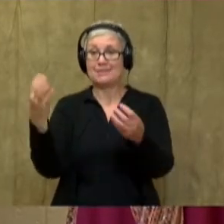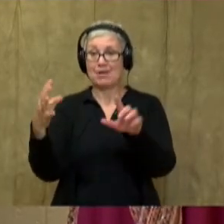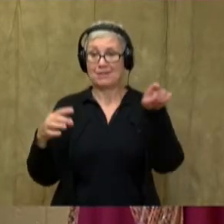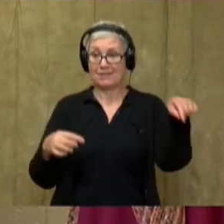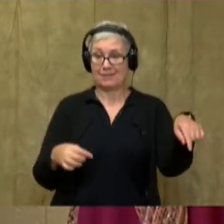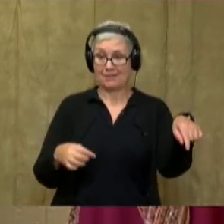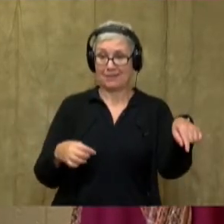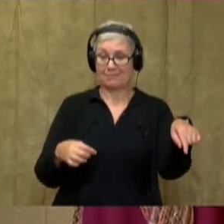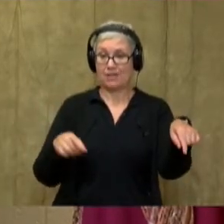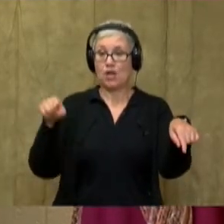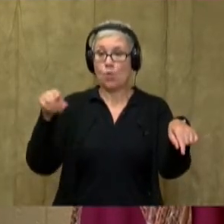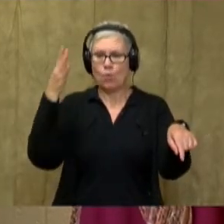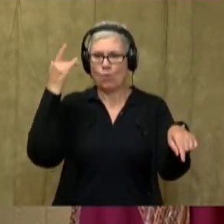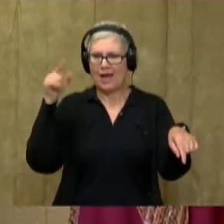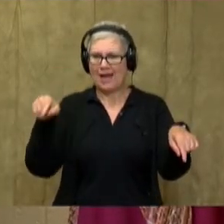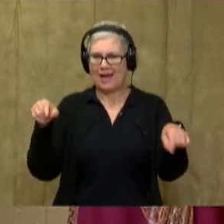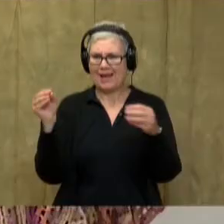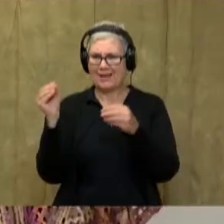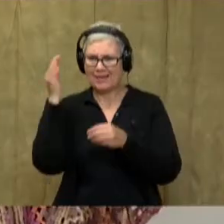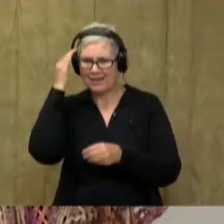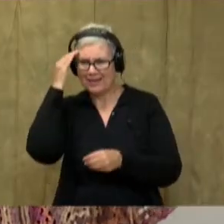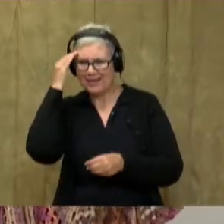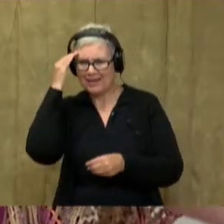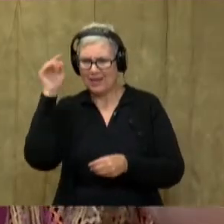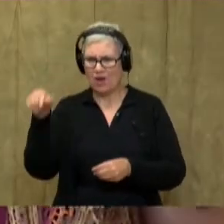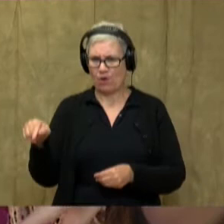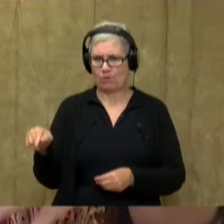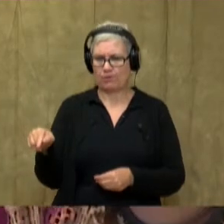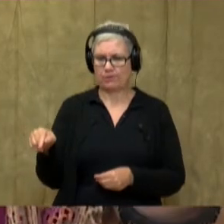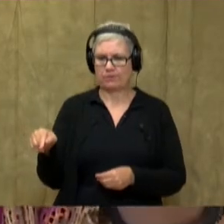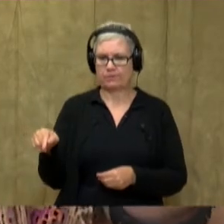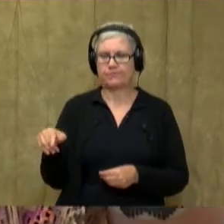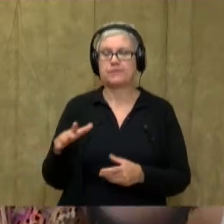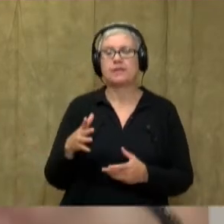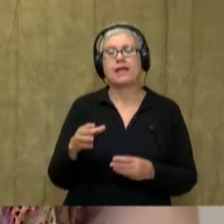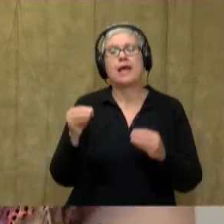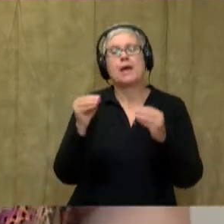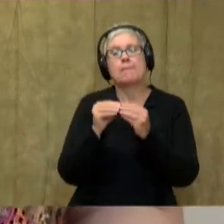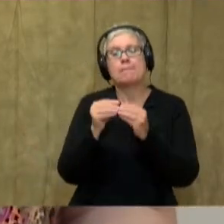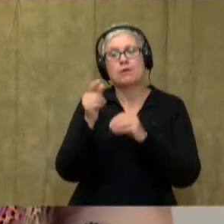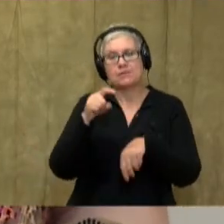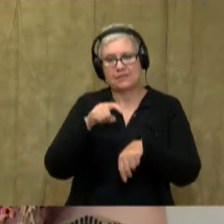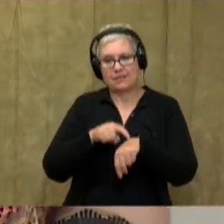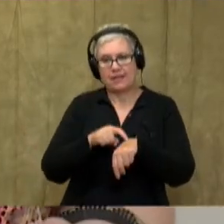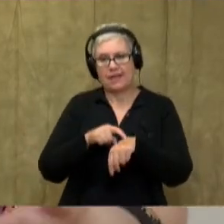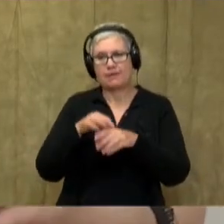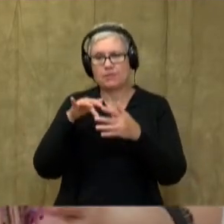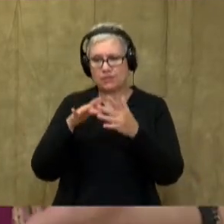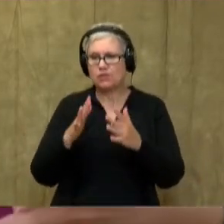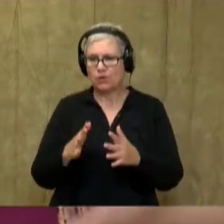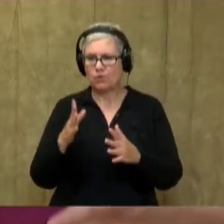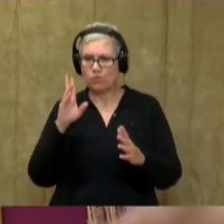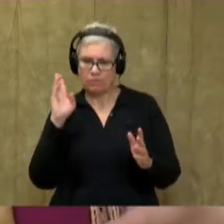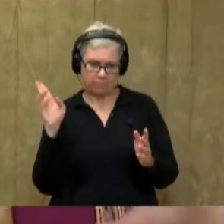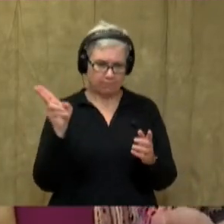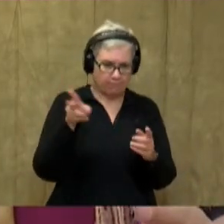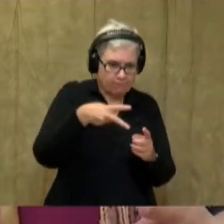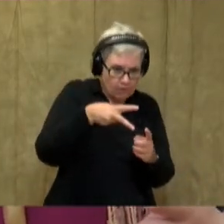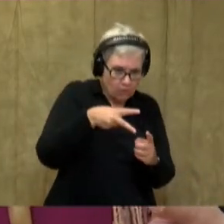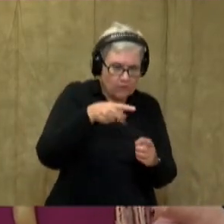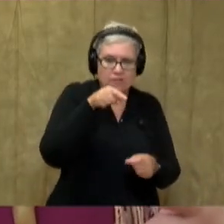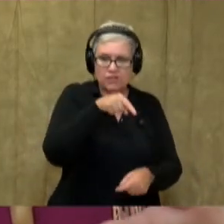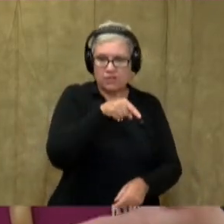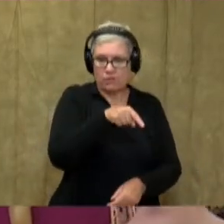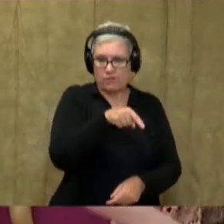Why? A lot of times students like to focus primarily on their side. But what ends up